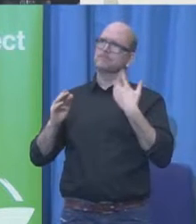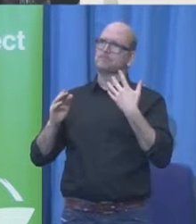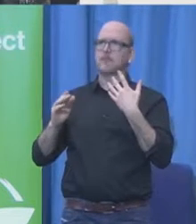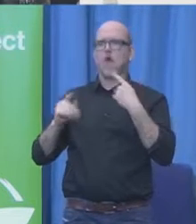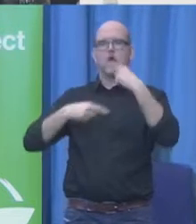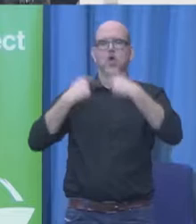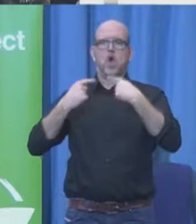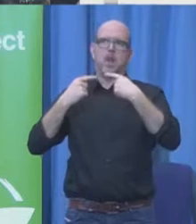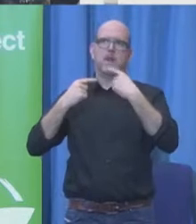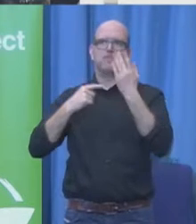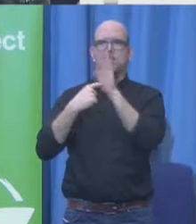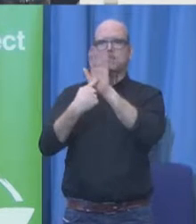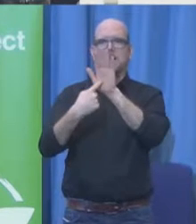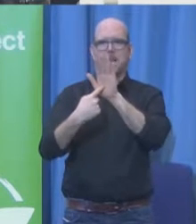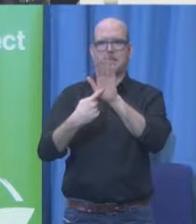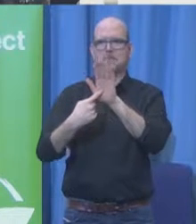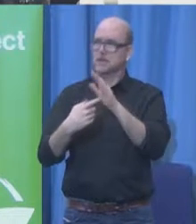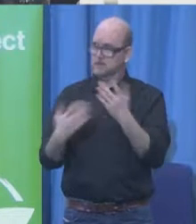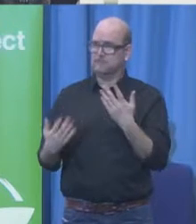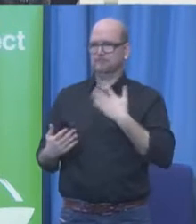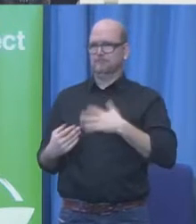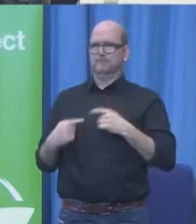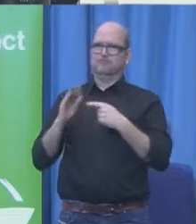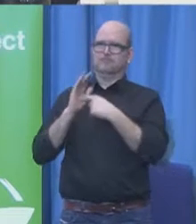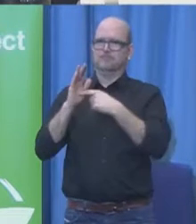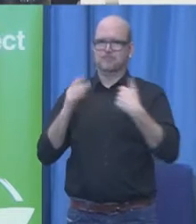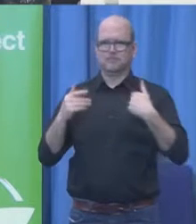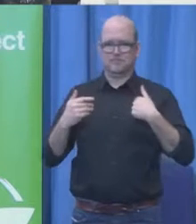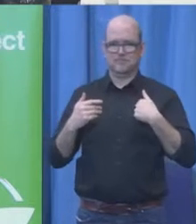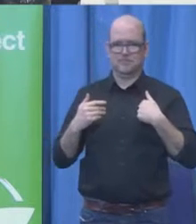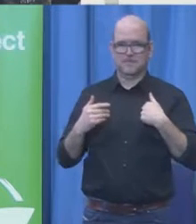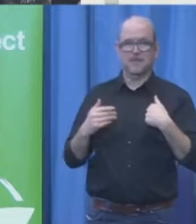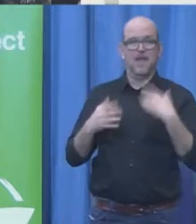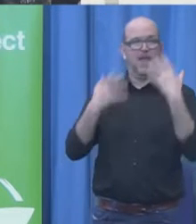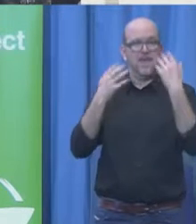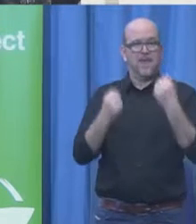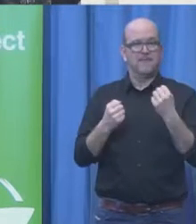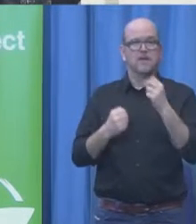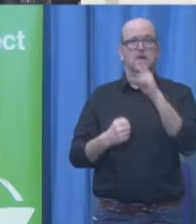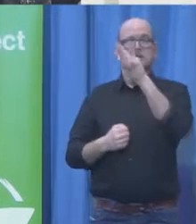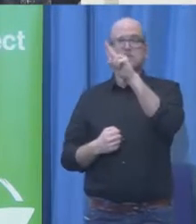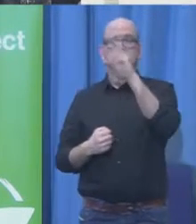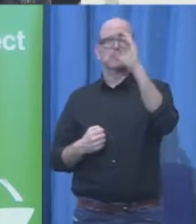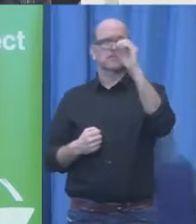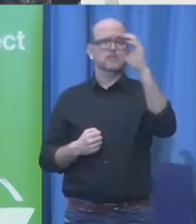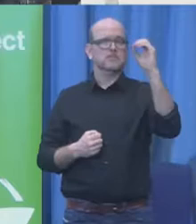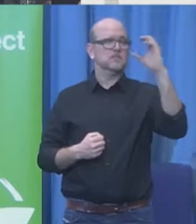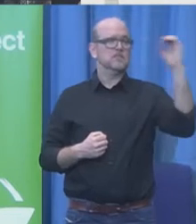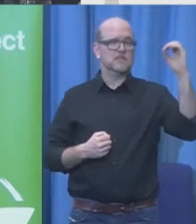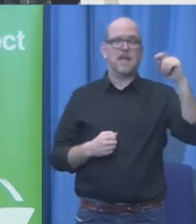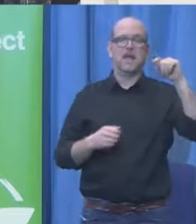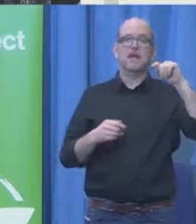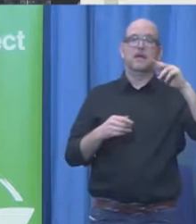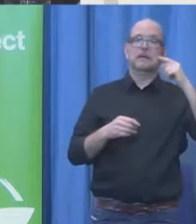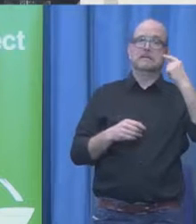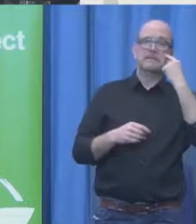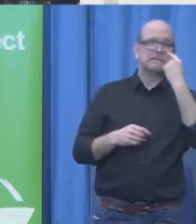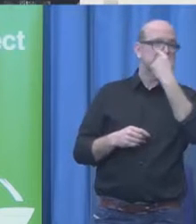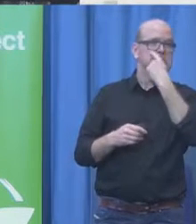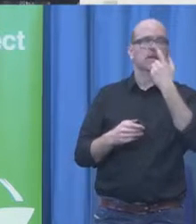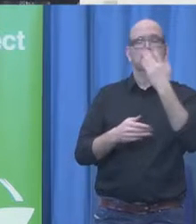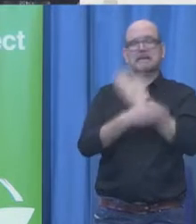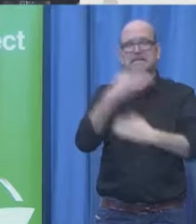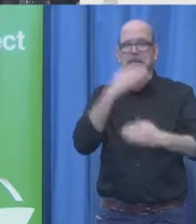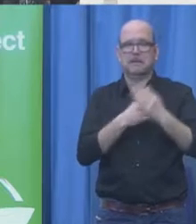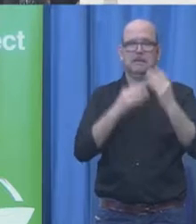270,000 blind and visually impaired citizens in Ireland. We have 10% of our population, if